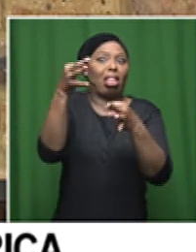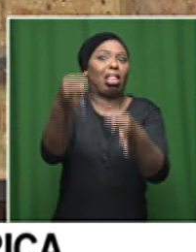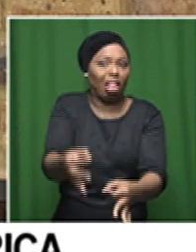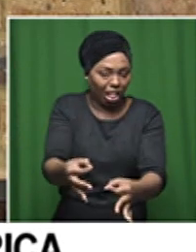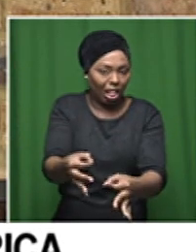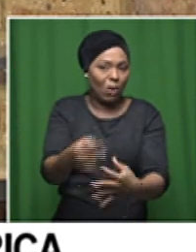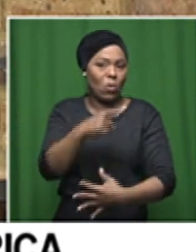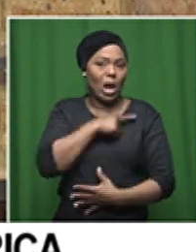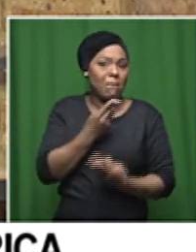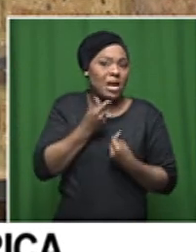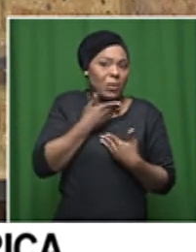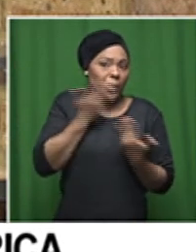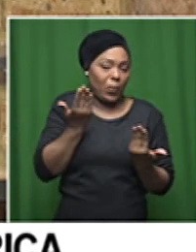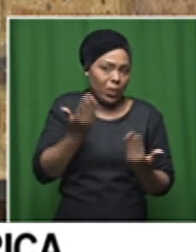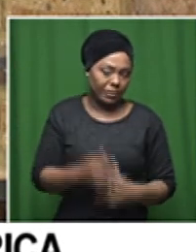postpone because of tšhelete.